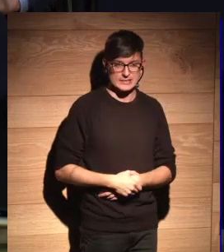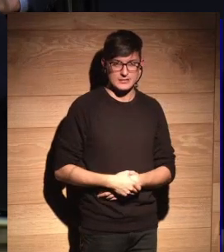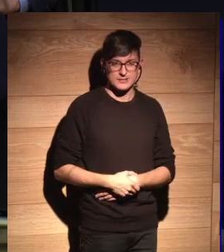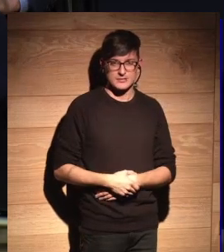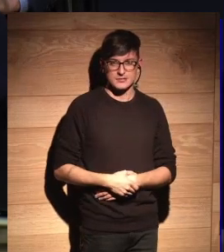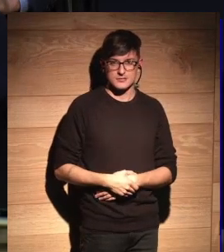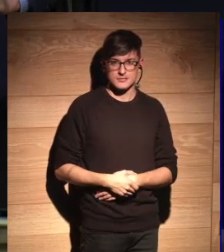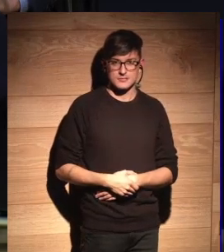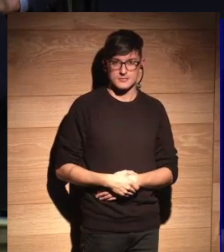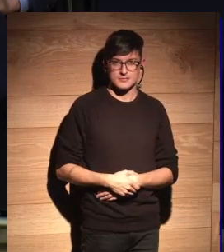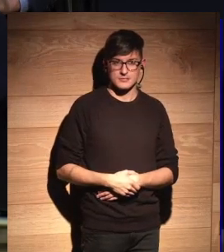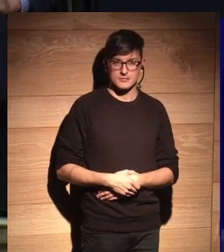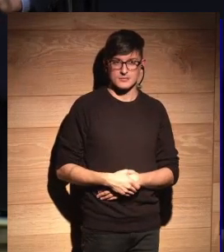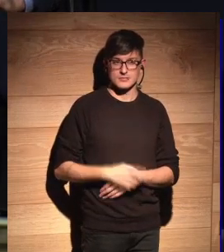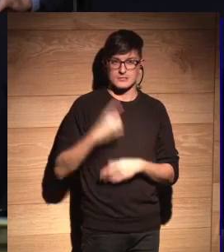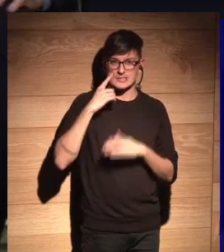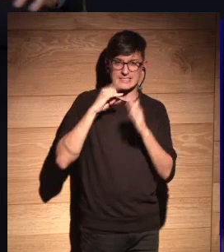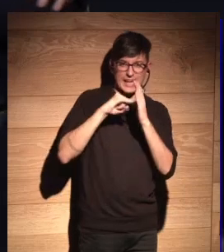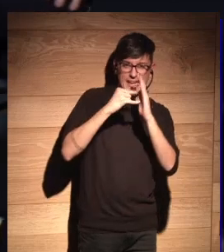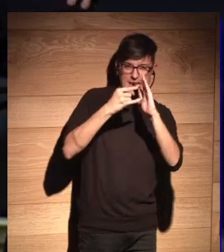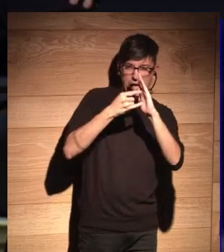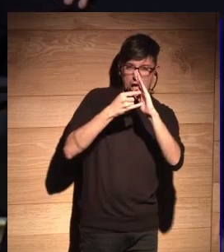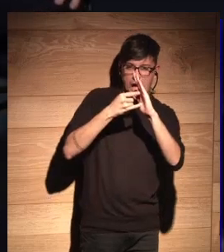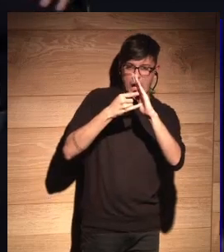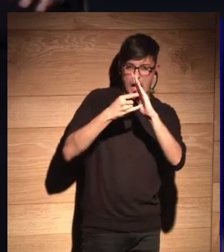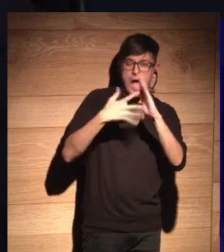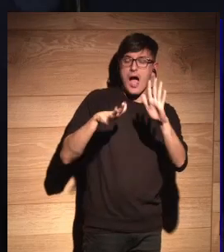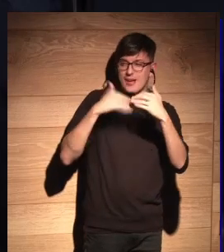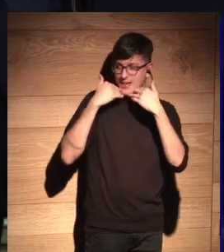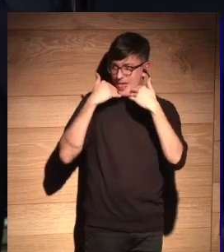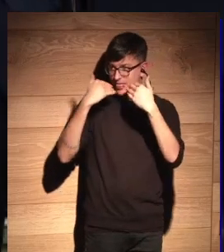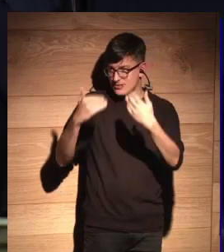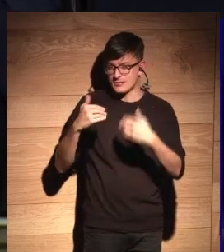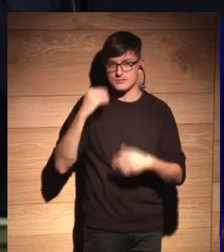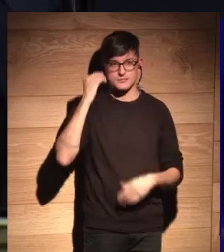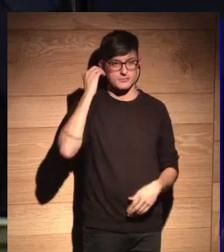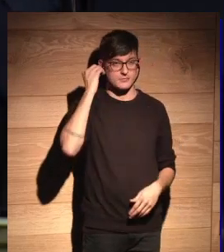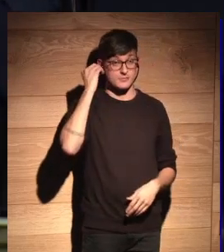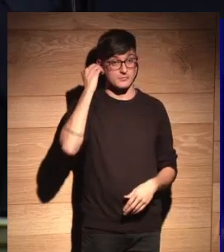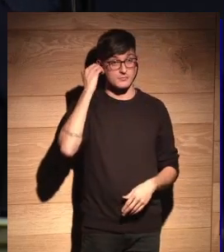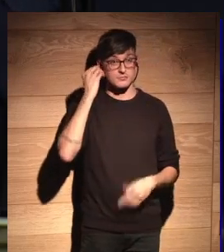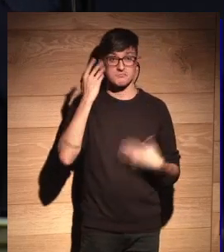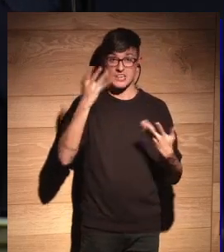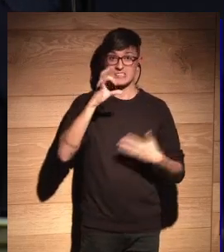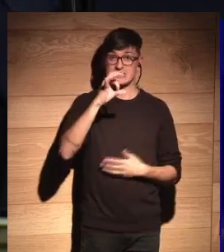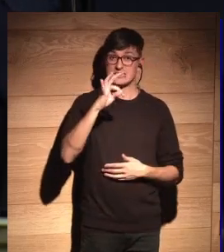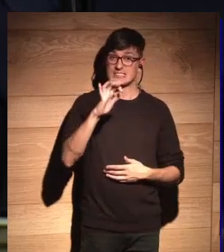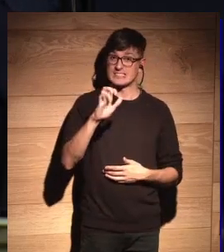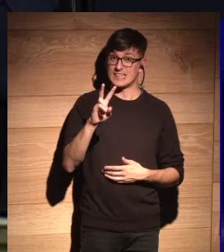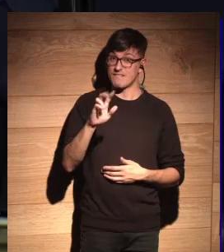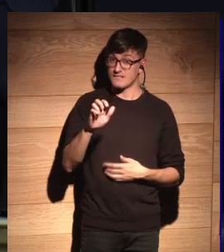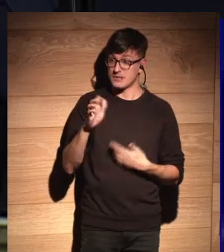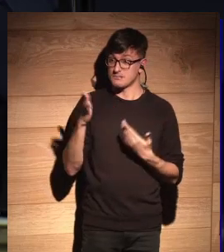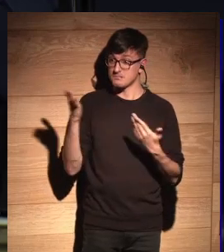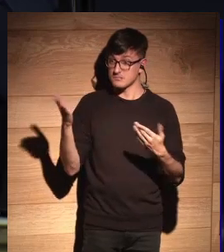The technique. Wow. Okay, thank you. So, Steve, this is a very